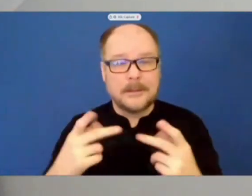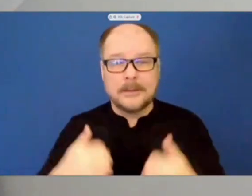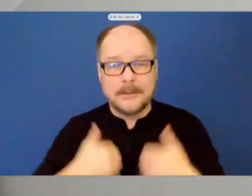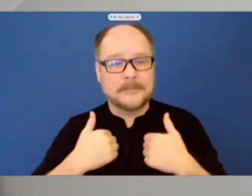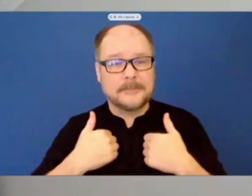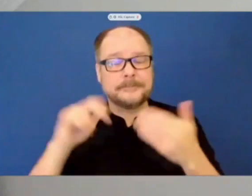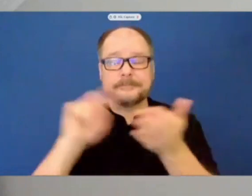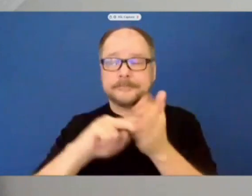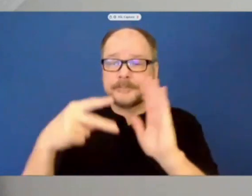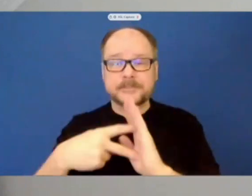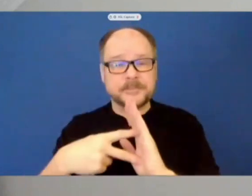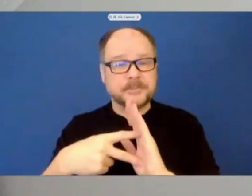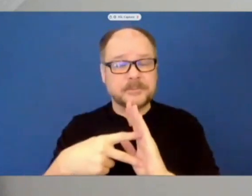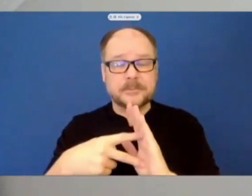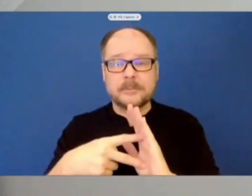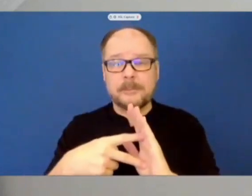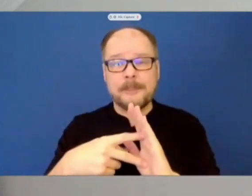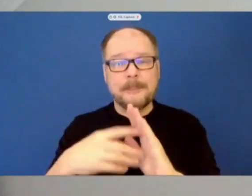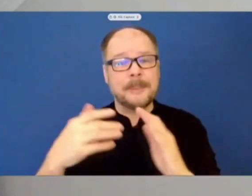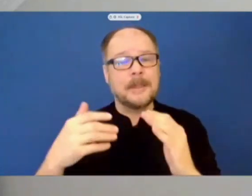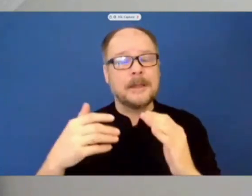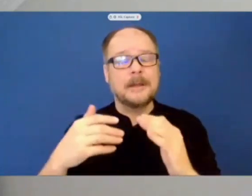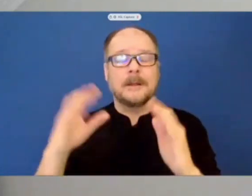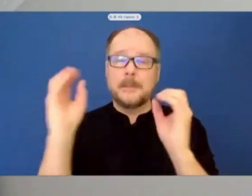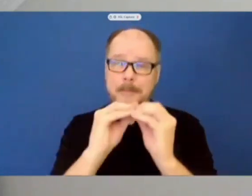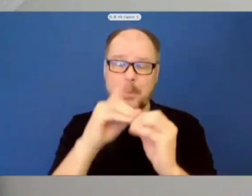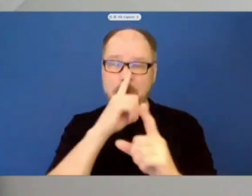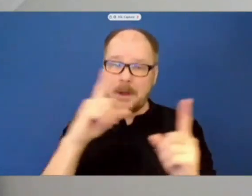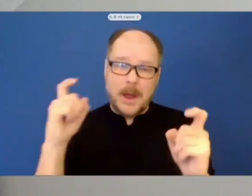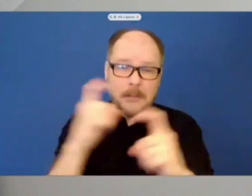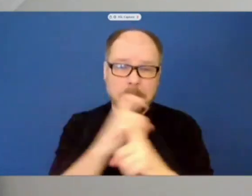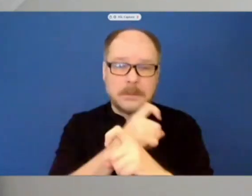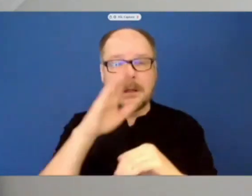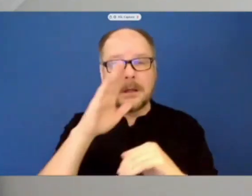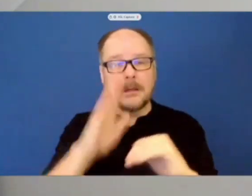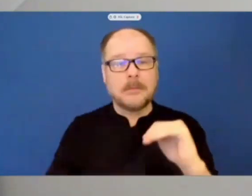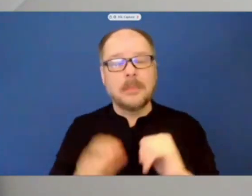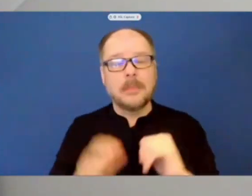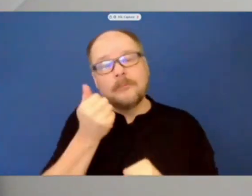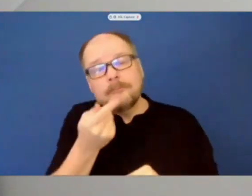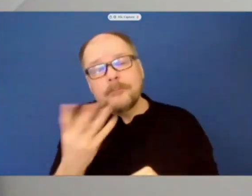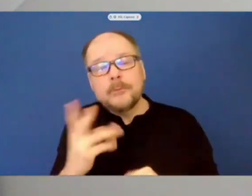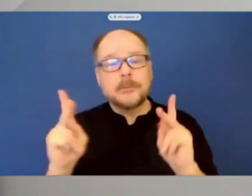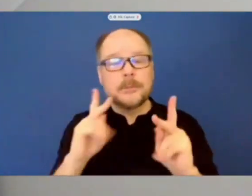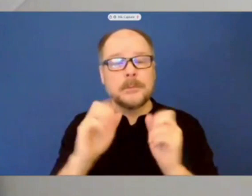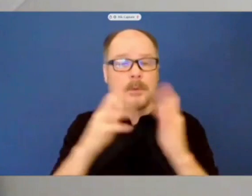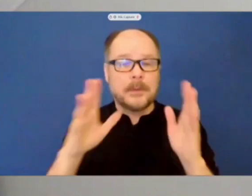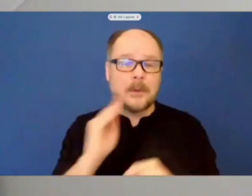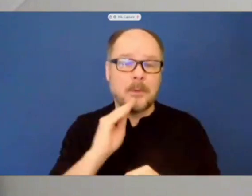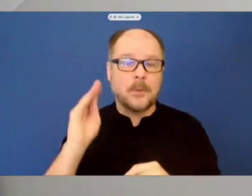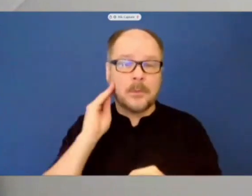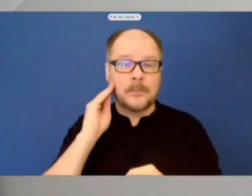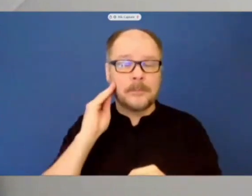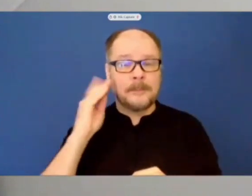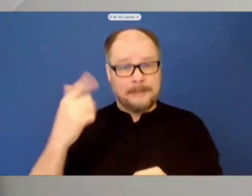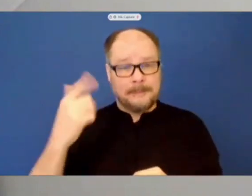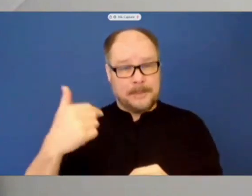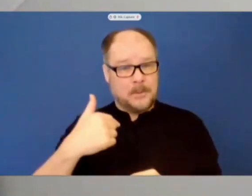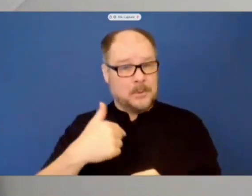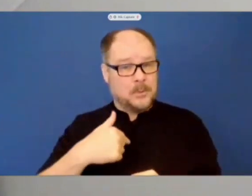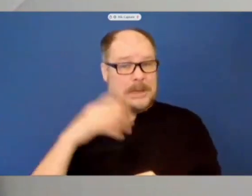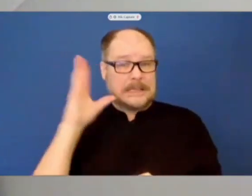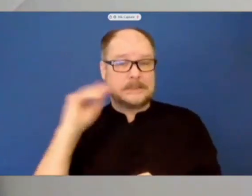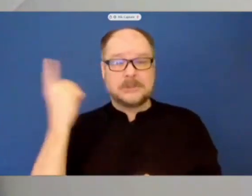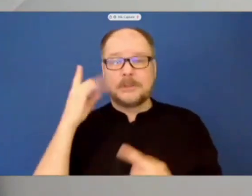is more complicated than what it may sound. And I will also say that we're not experiencing anything that's unique to Charlotte